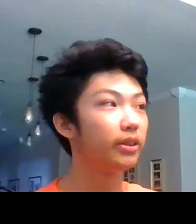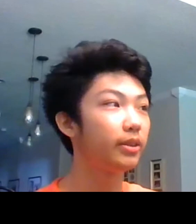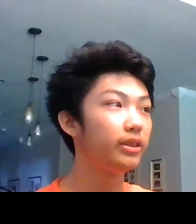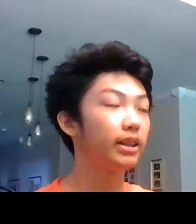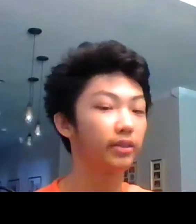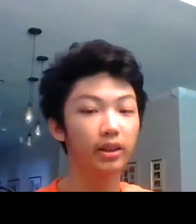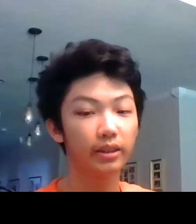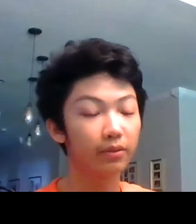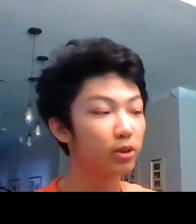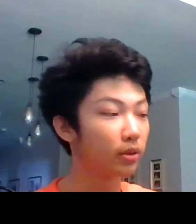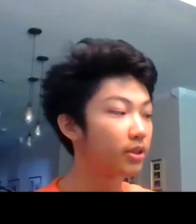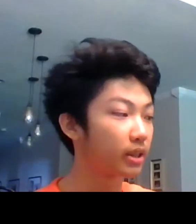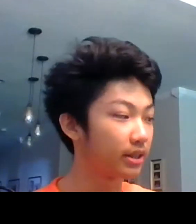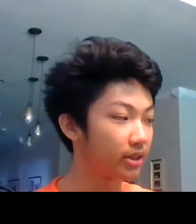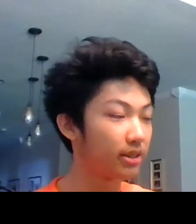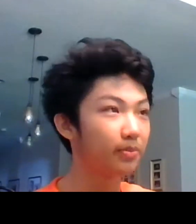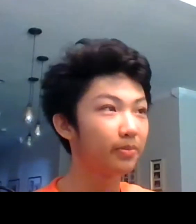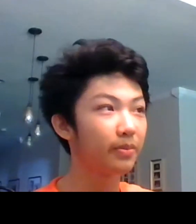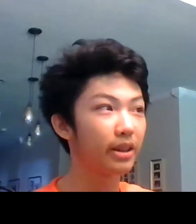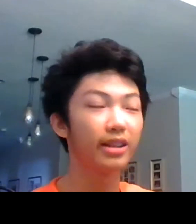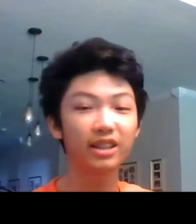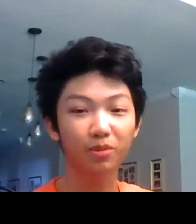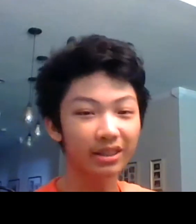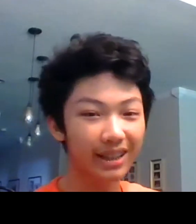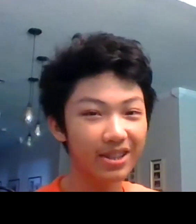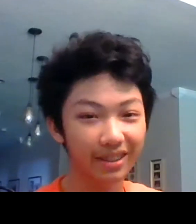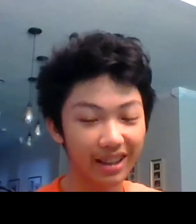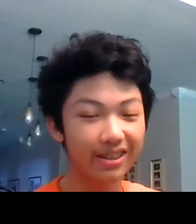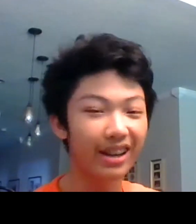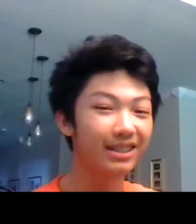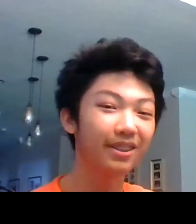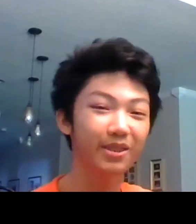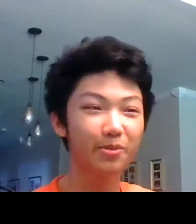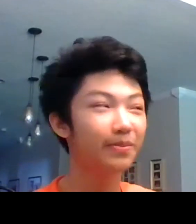so it would get confused with the transitions. And that's our presentation. Thank you, guys.